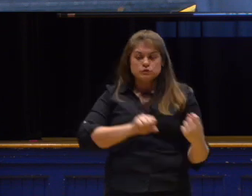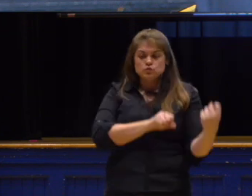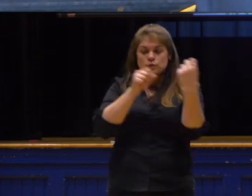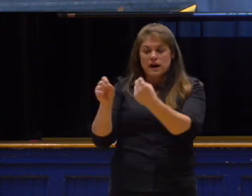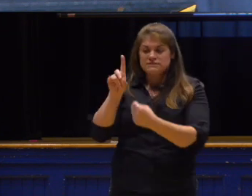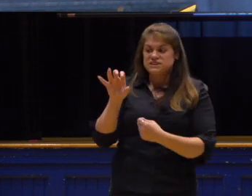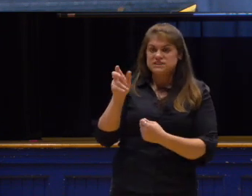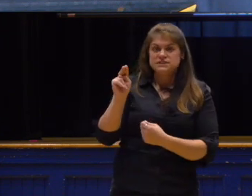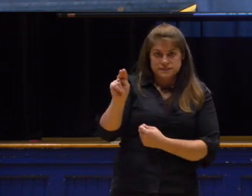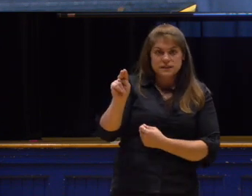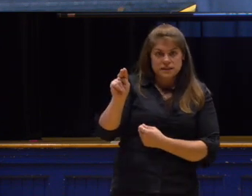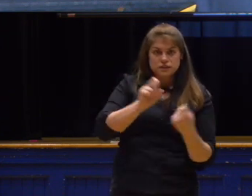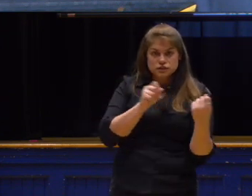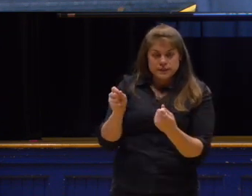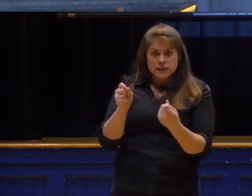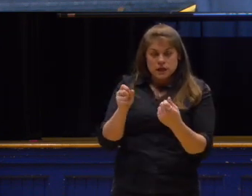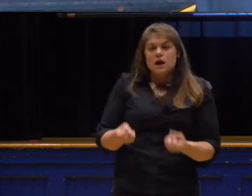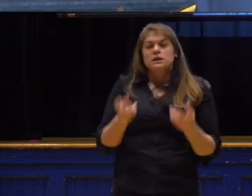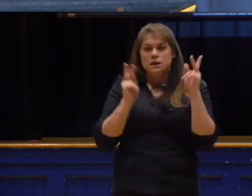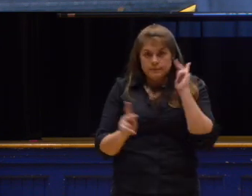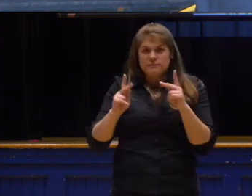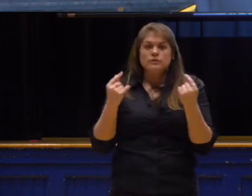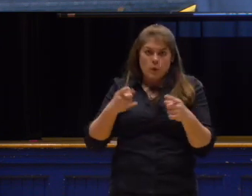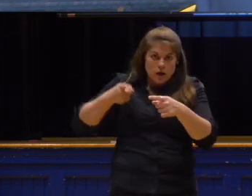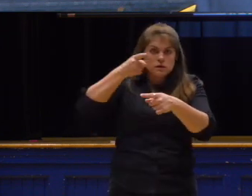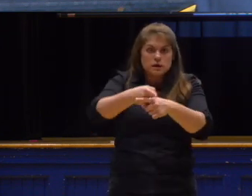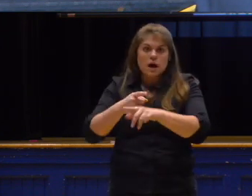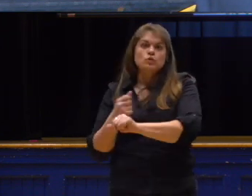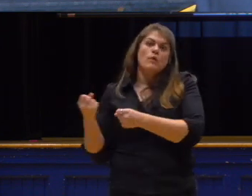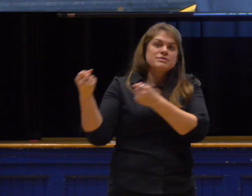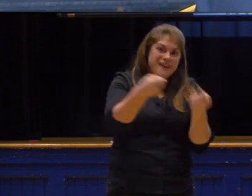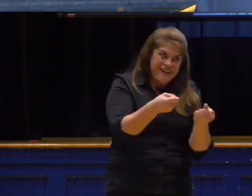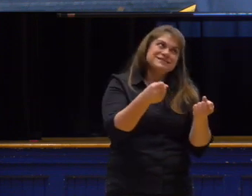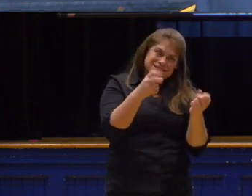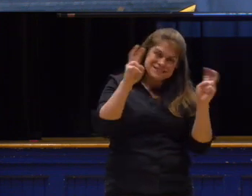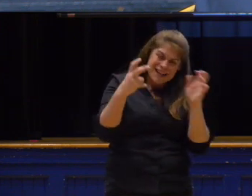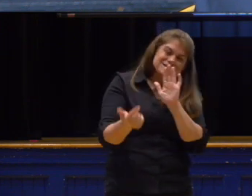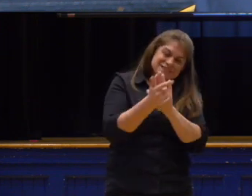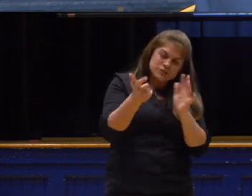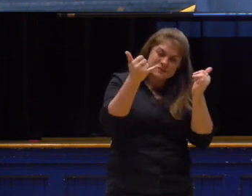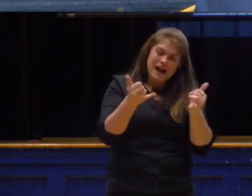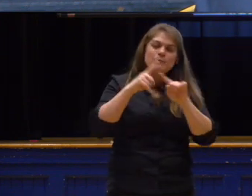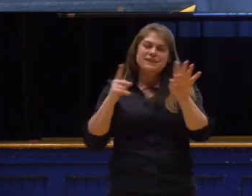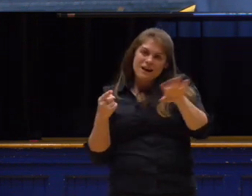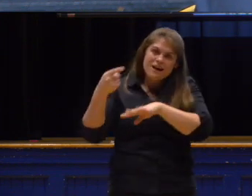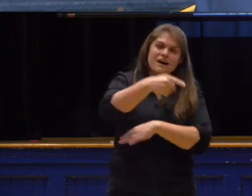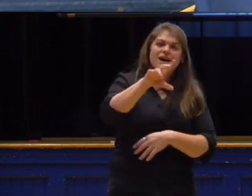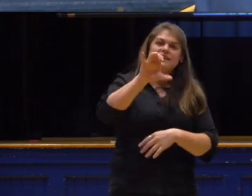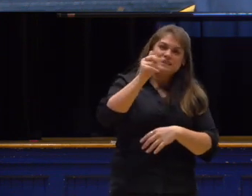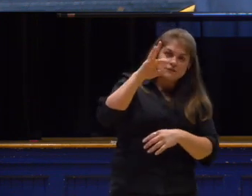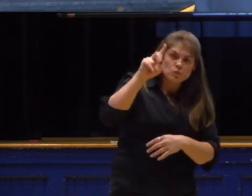Street, what a lot of people, obviously they come into the X and take the left, which is illegal, but a lot of people do go down Cliffwood Street, come out at the light